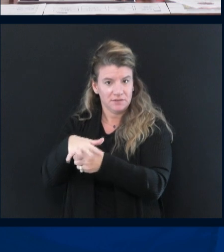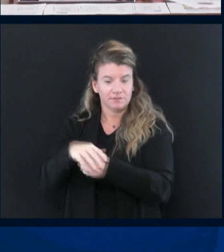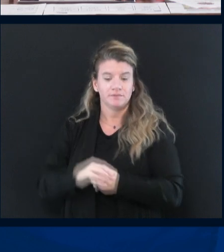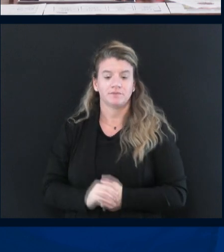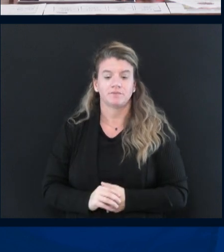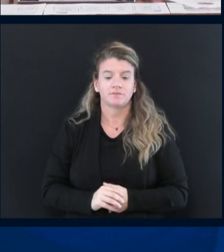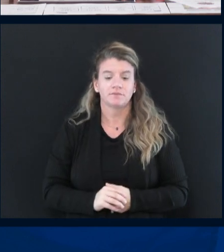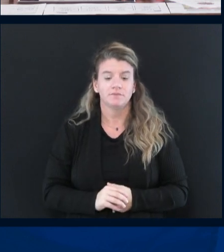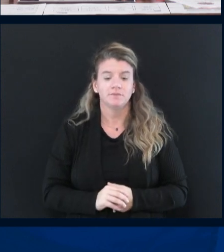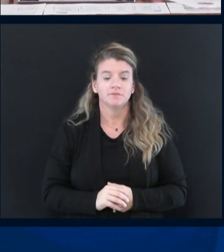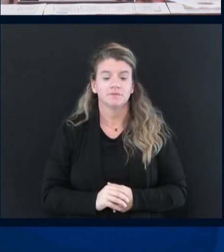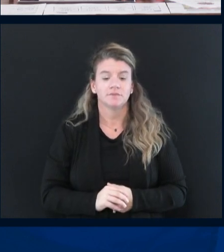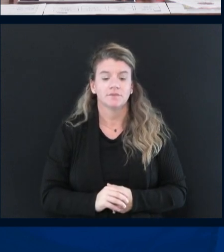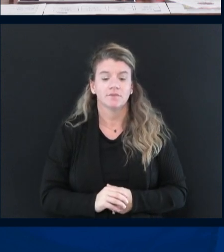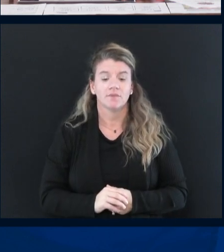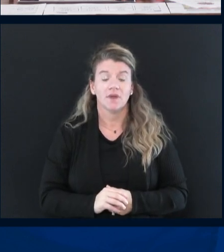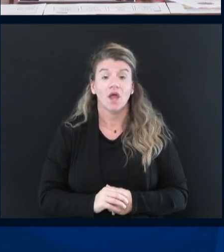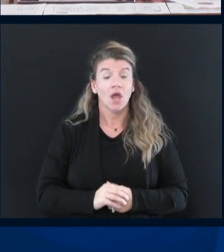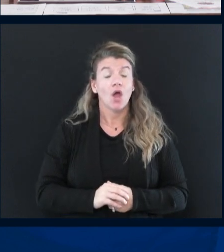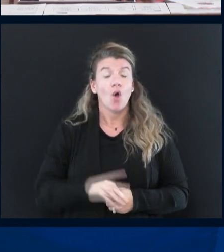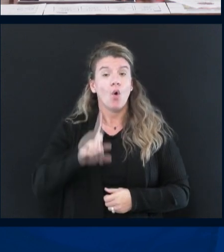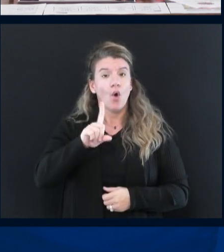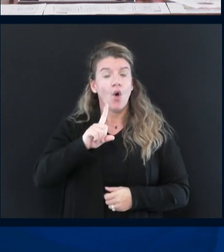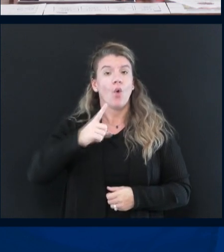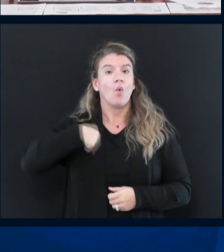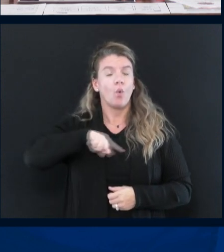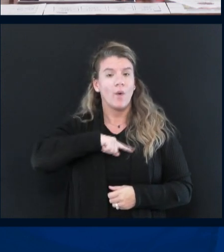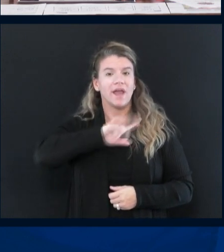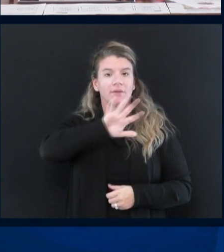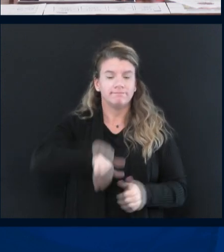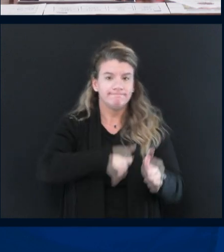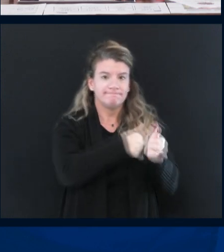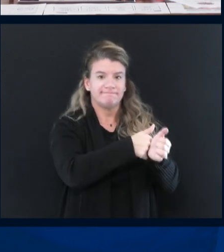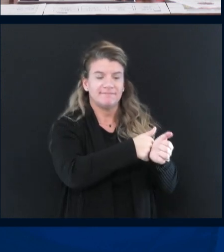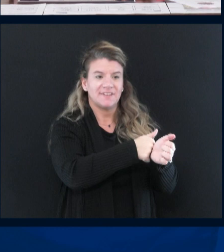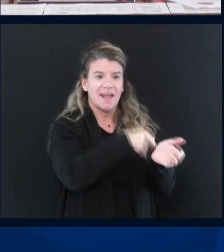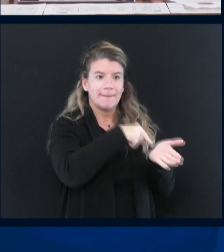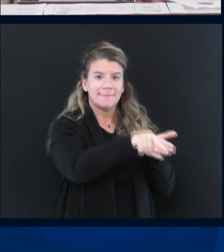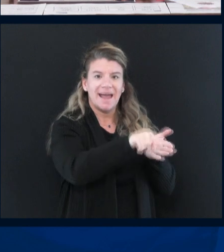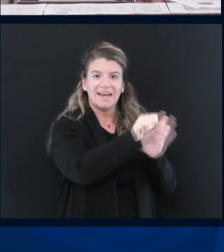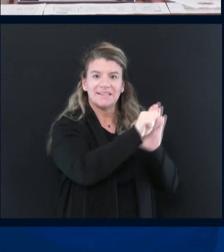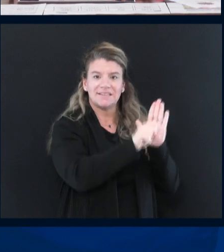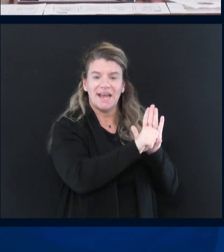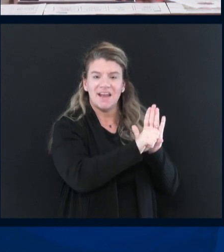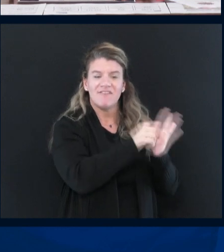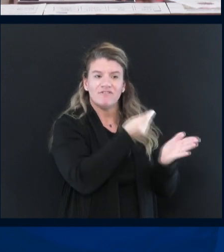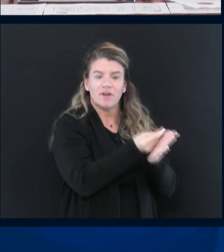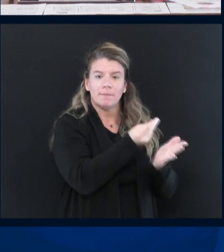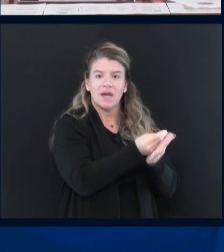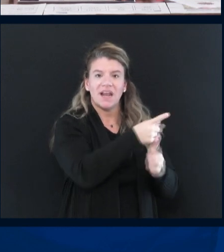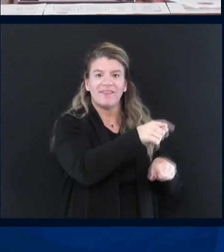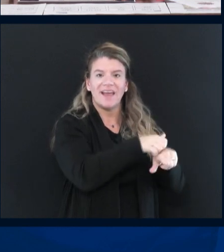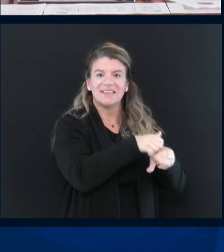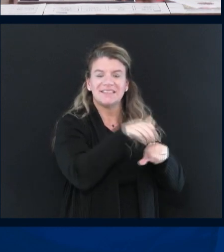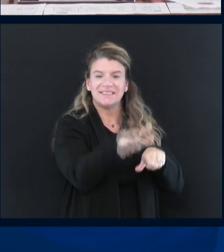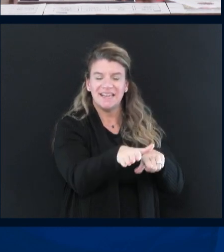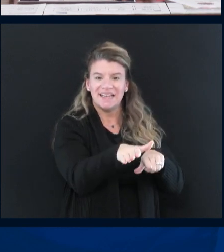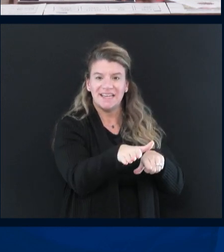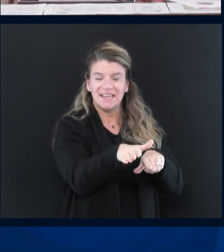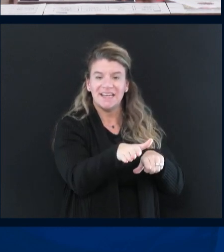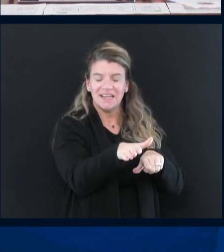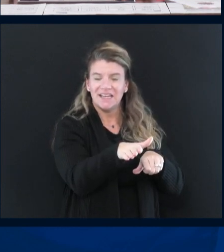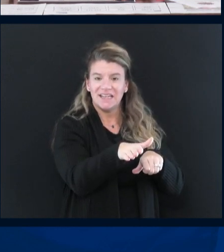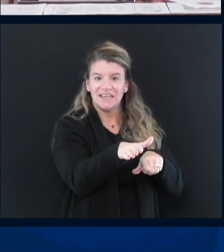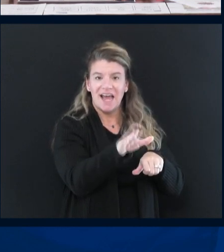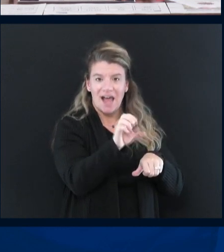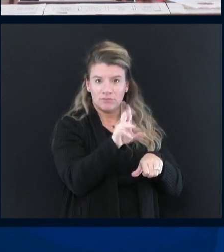Now, we reimbursed the state for dollars that they had sent out in the last quarter. I'm